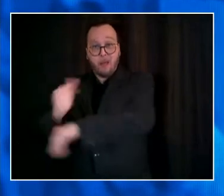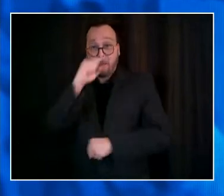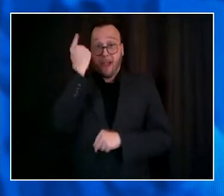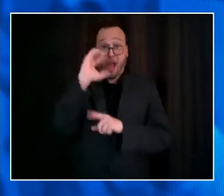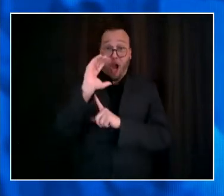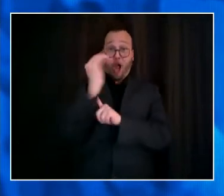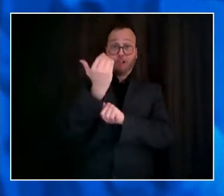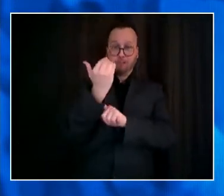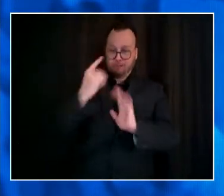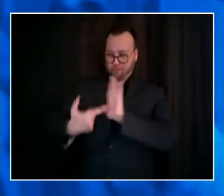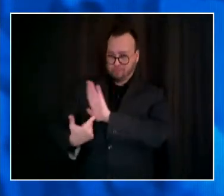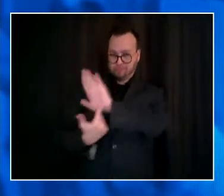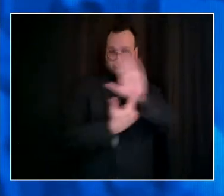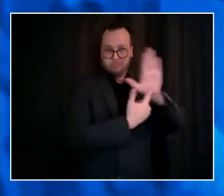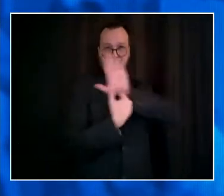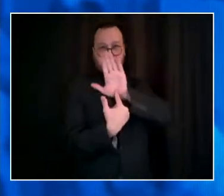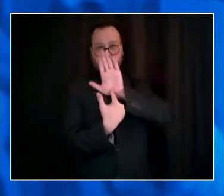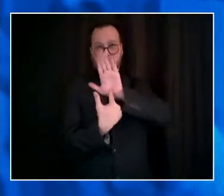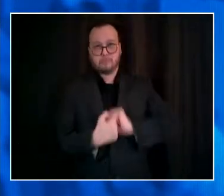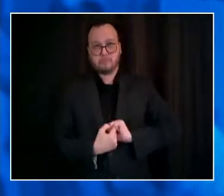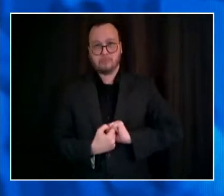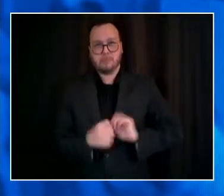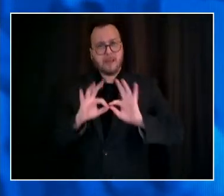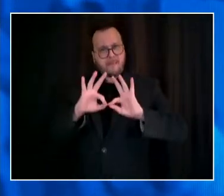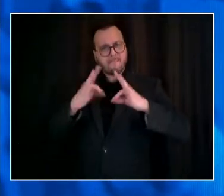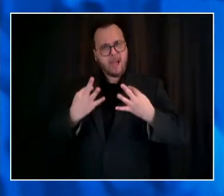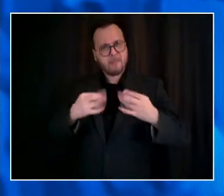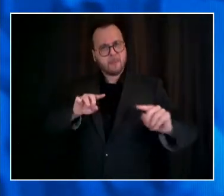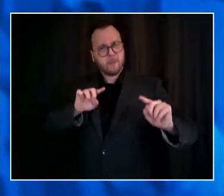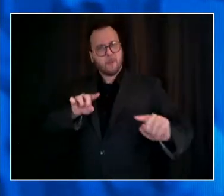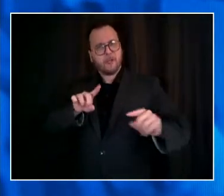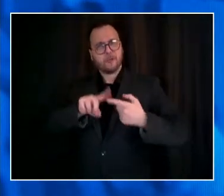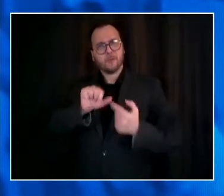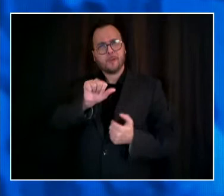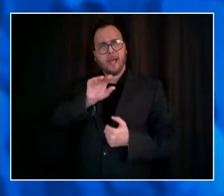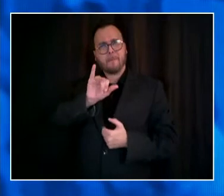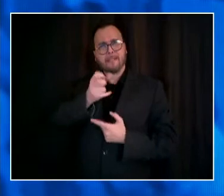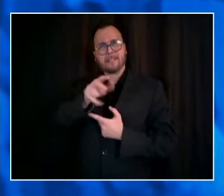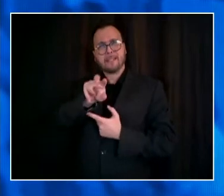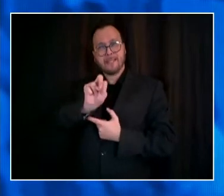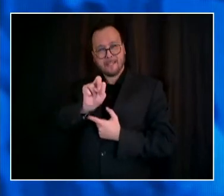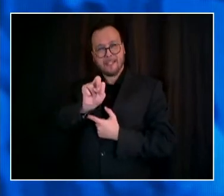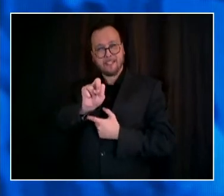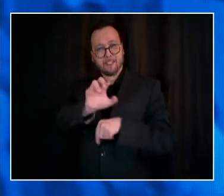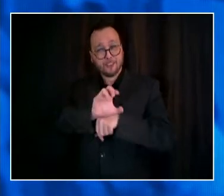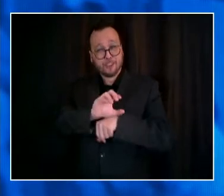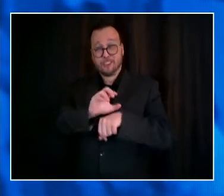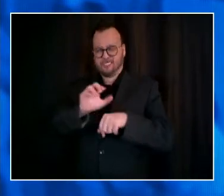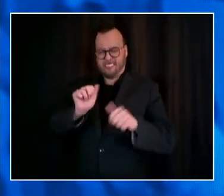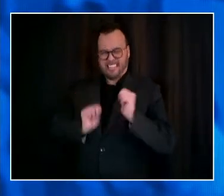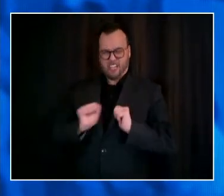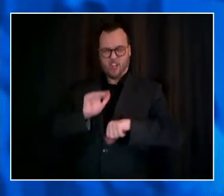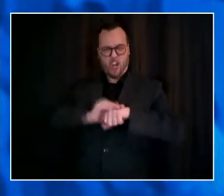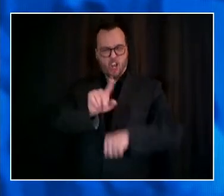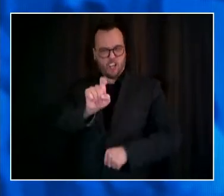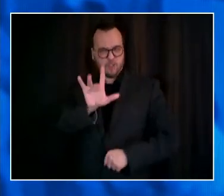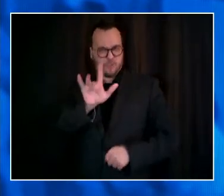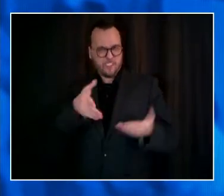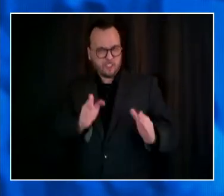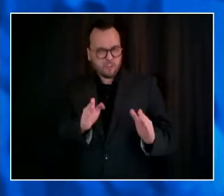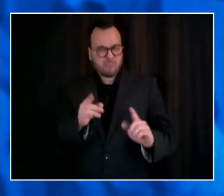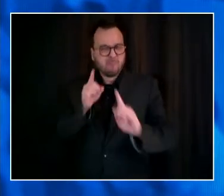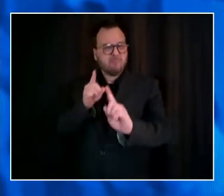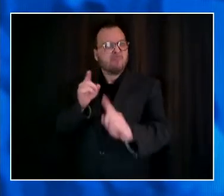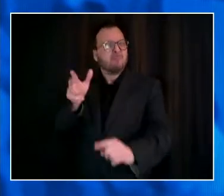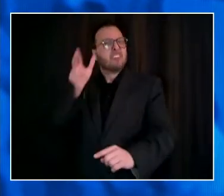stage. Families went to Abyssinian Theater on 125th Street to hear the